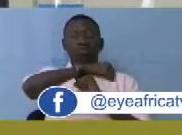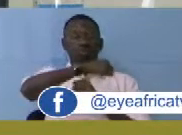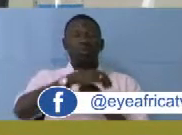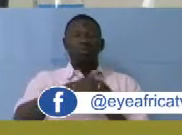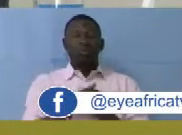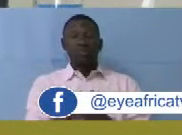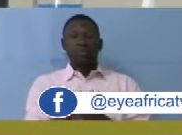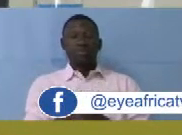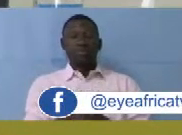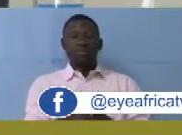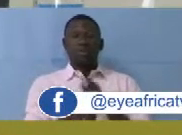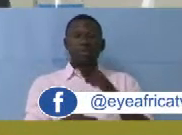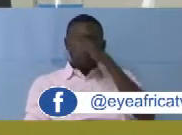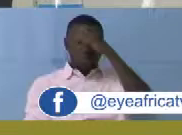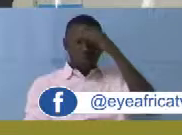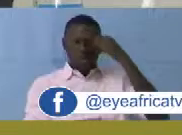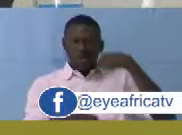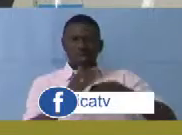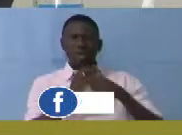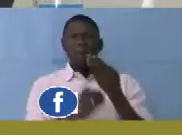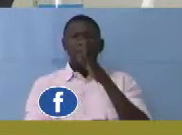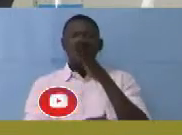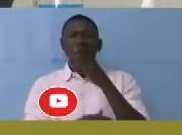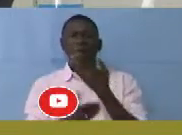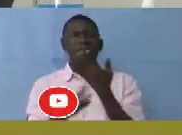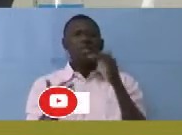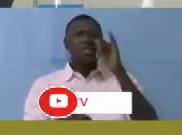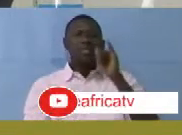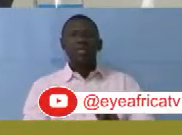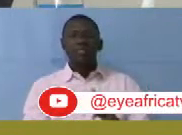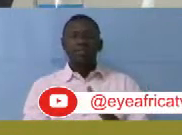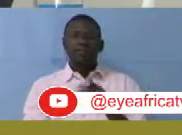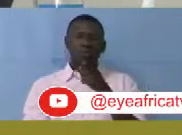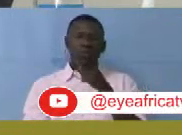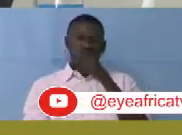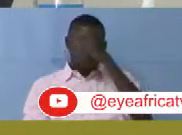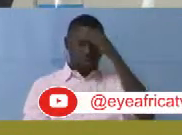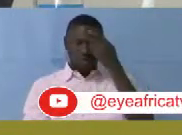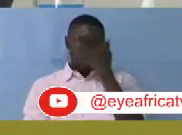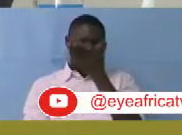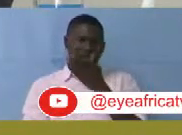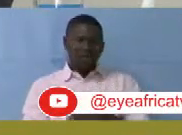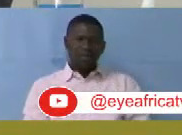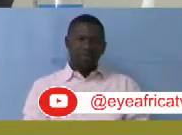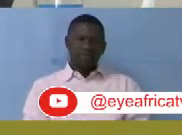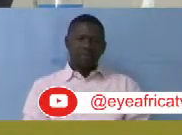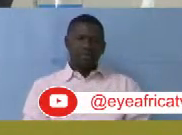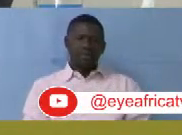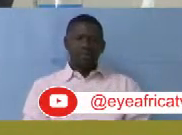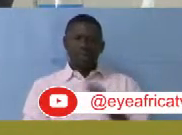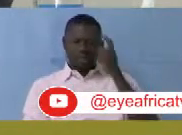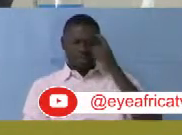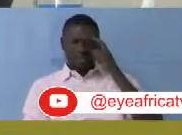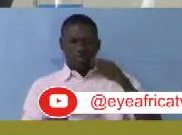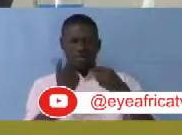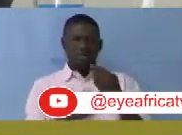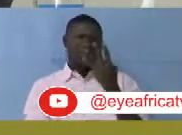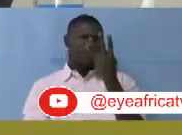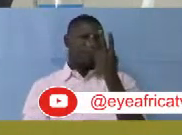serve in Basse? You what jile si doko la Basse tundoka? I think 4 months. Karnani, no le